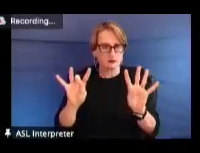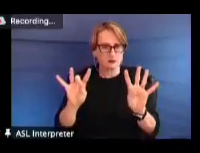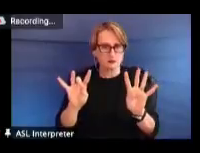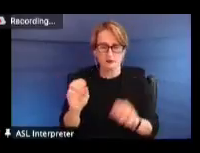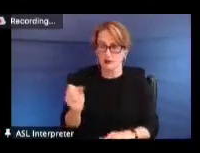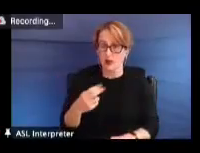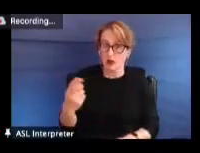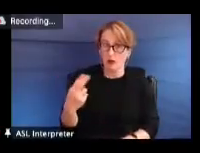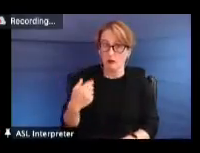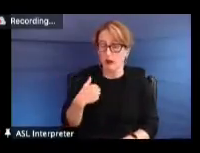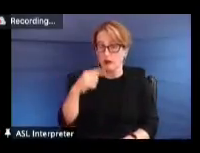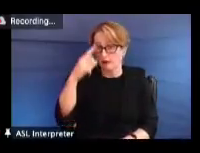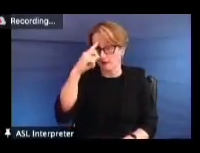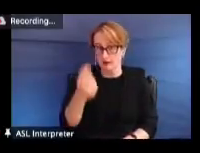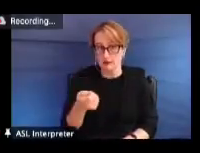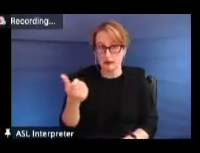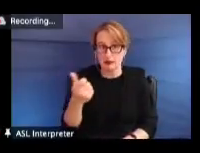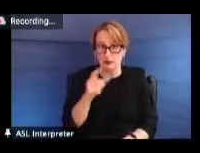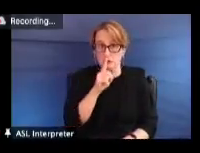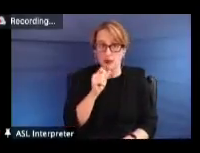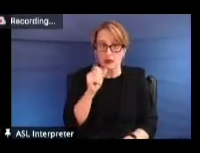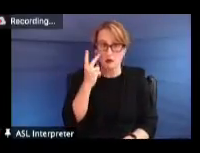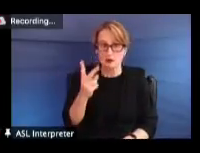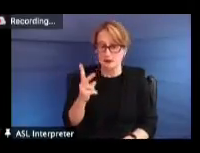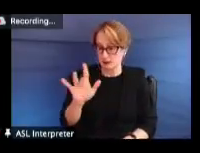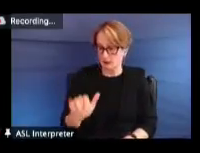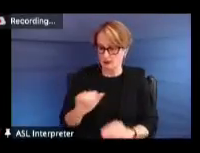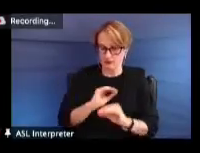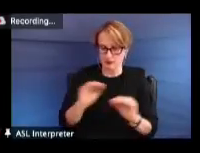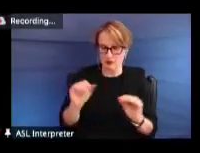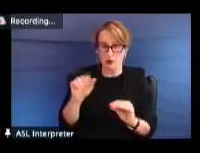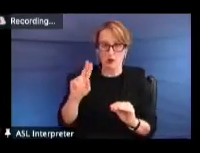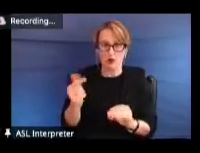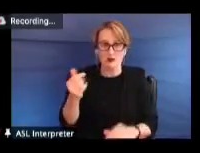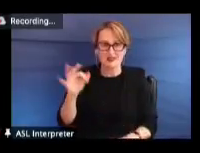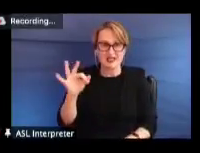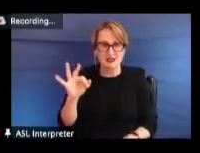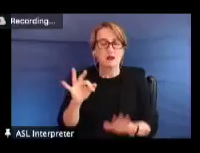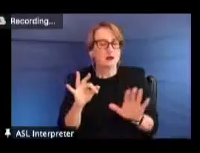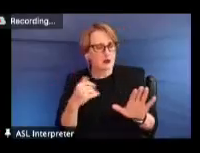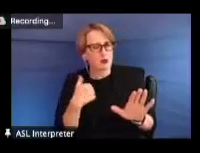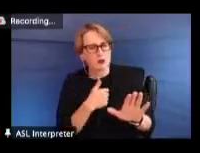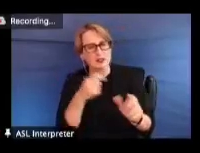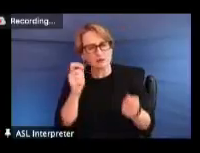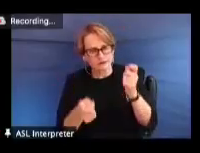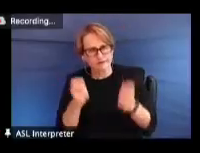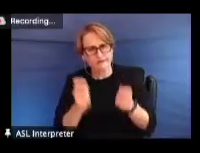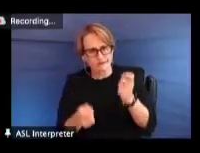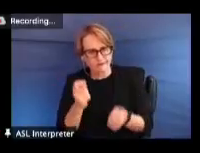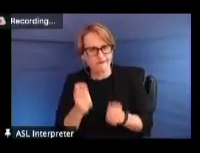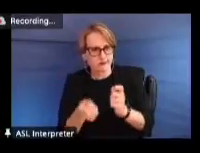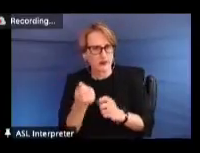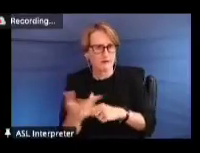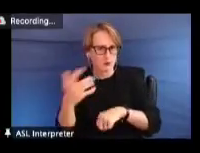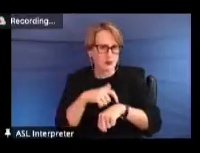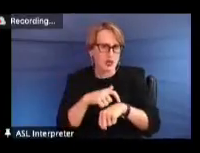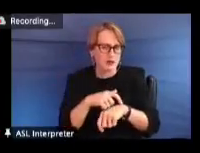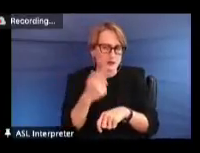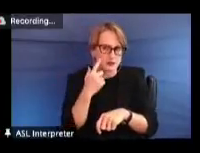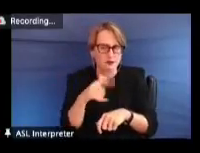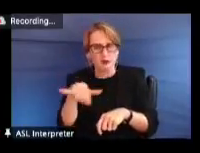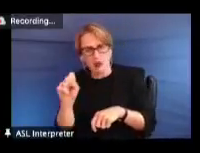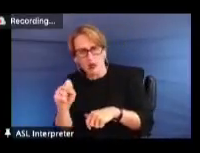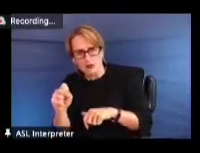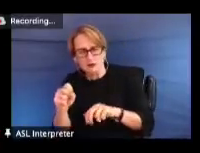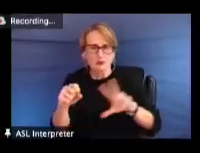must have deleted it. I don't see it a meeting at all on August 19th. There were changes. So yeah, that a back and forth, as